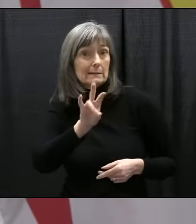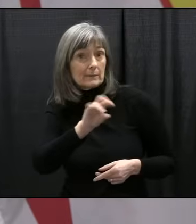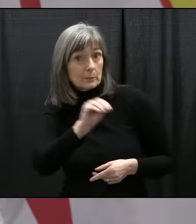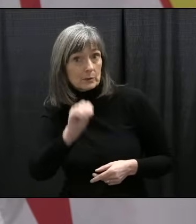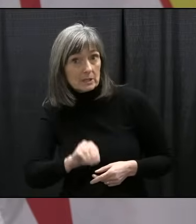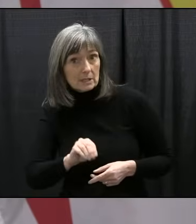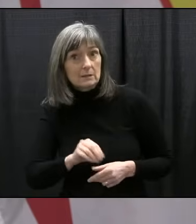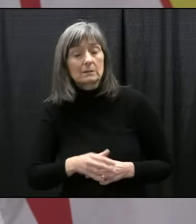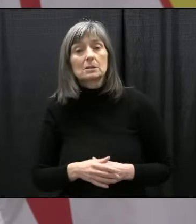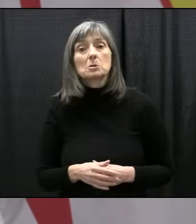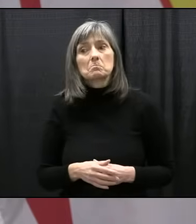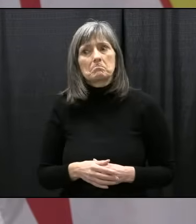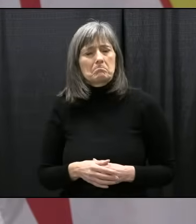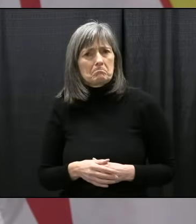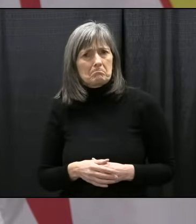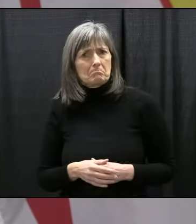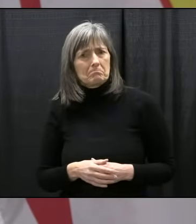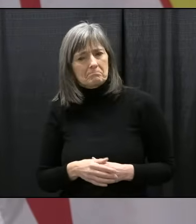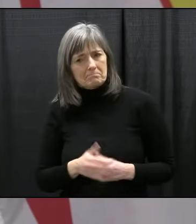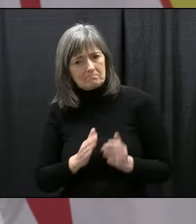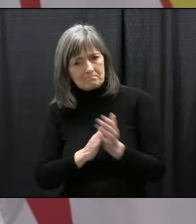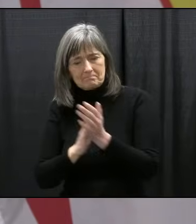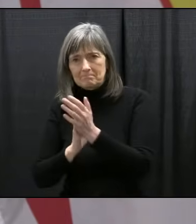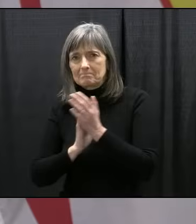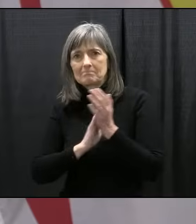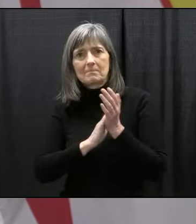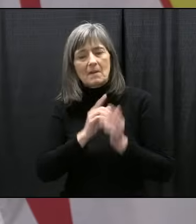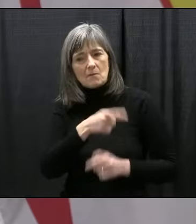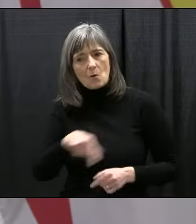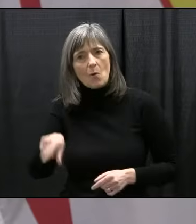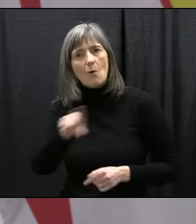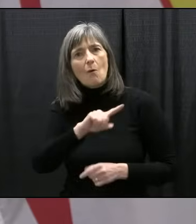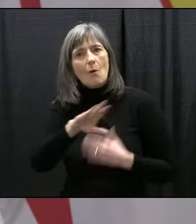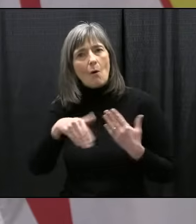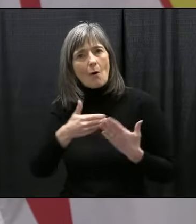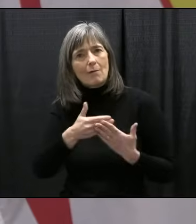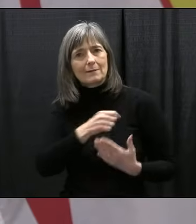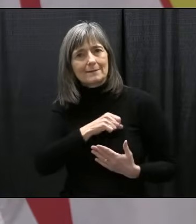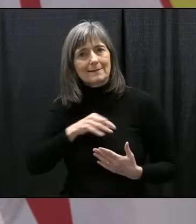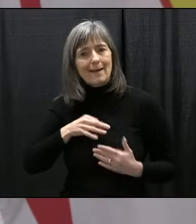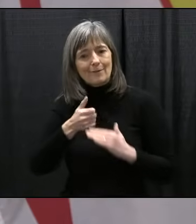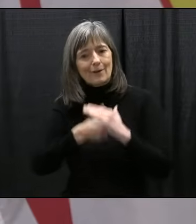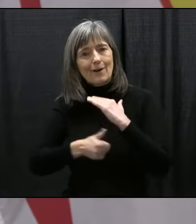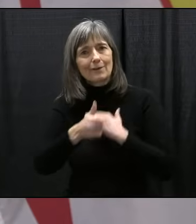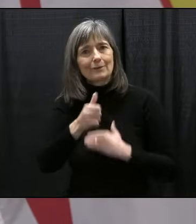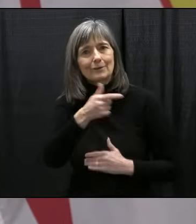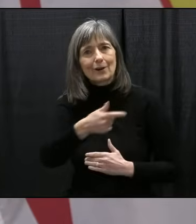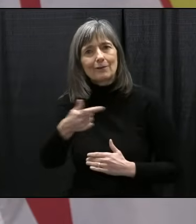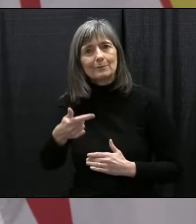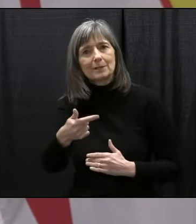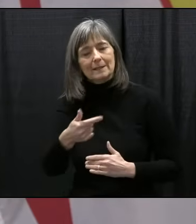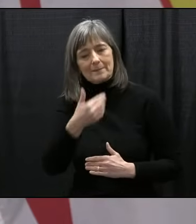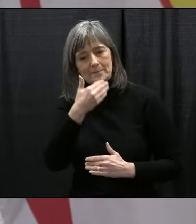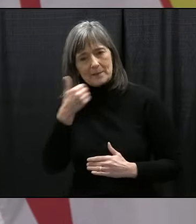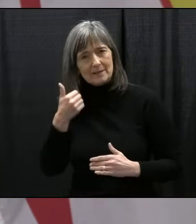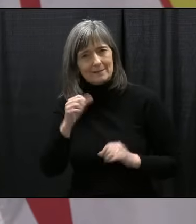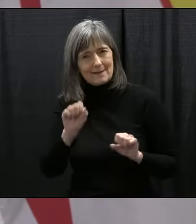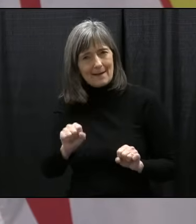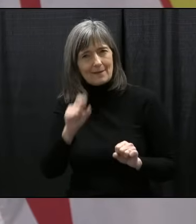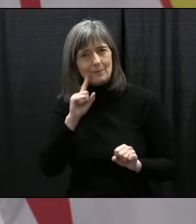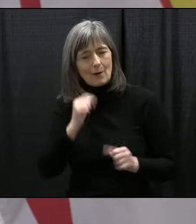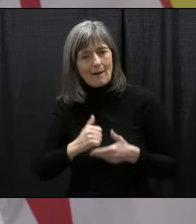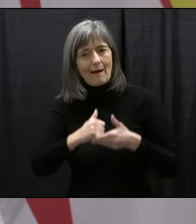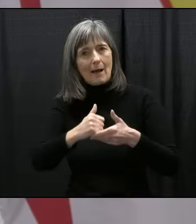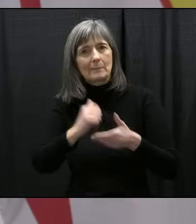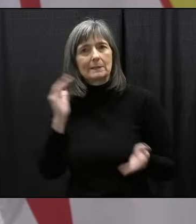97%. So tremendous effort on behalf of all of our employees. They've done their best to